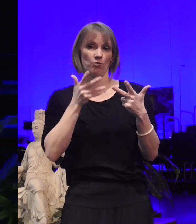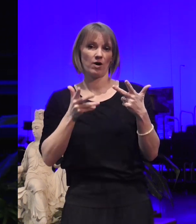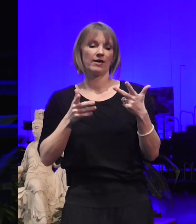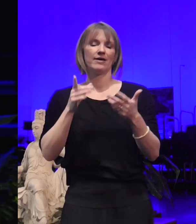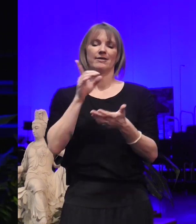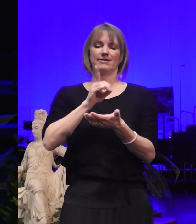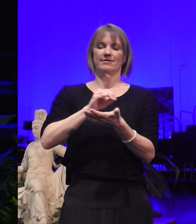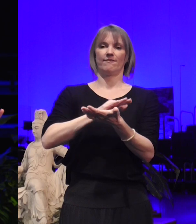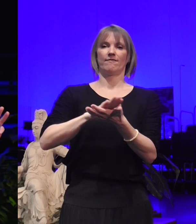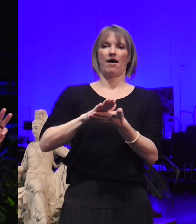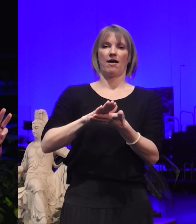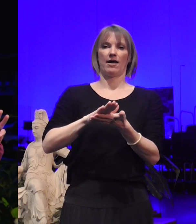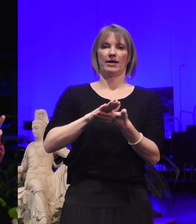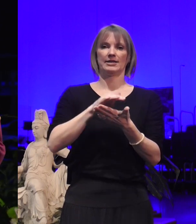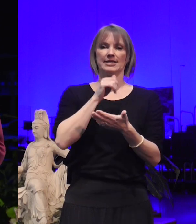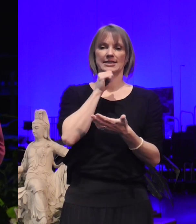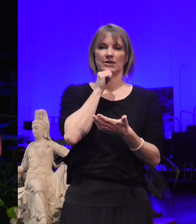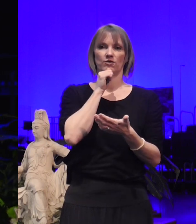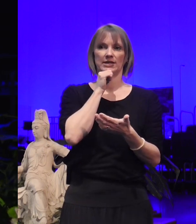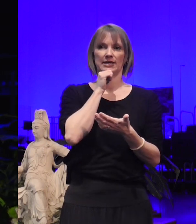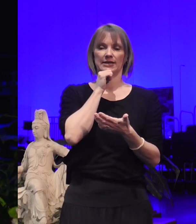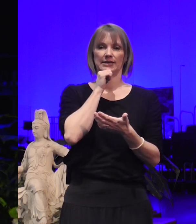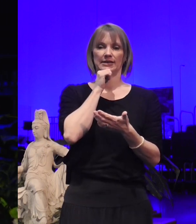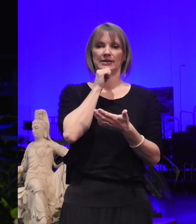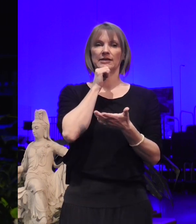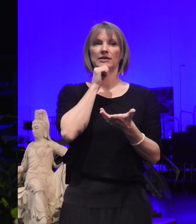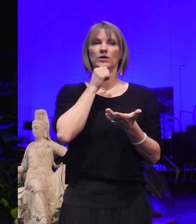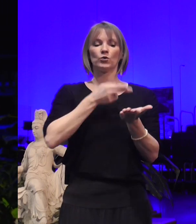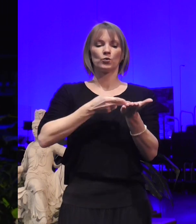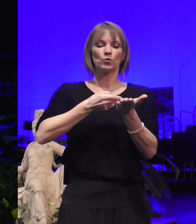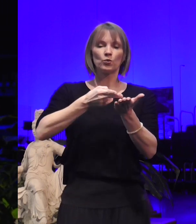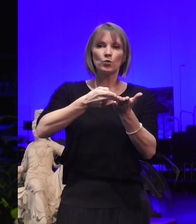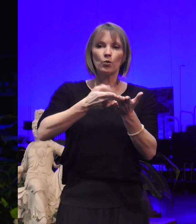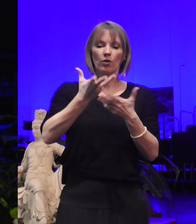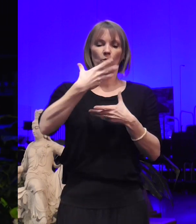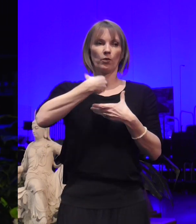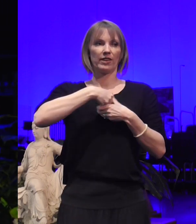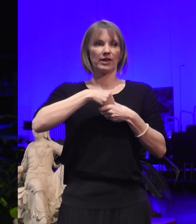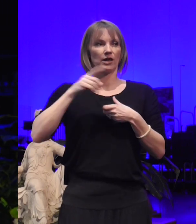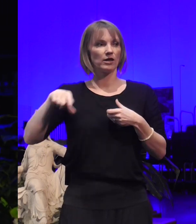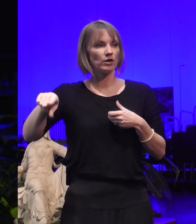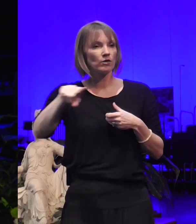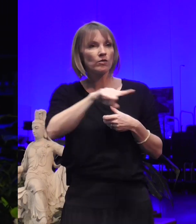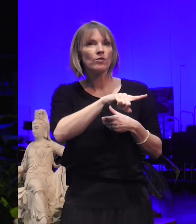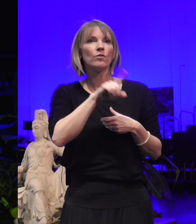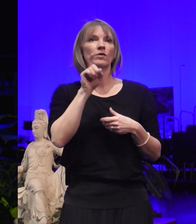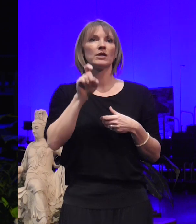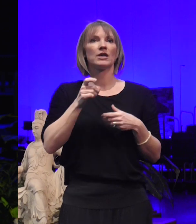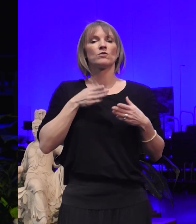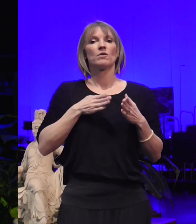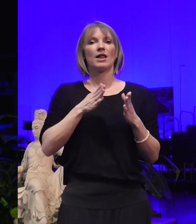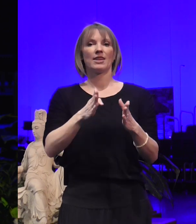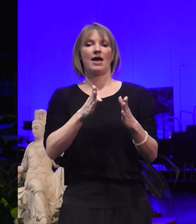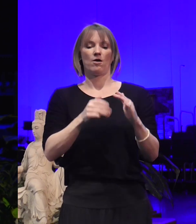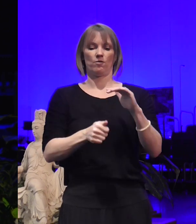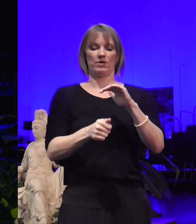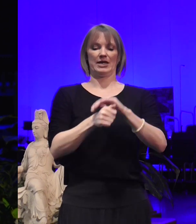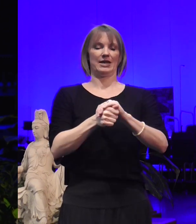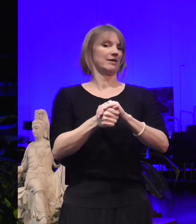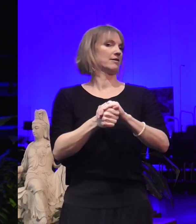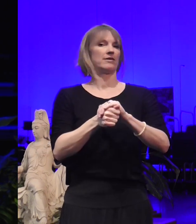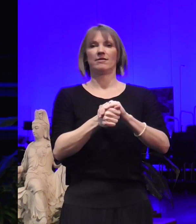divine secrets. It's that truth within you that we should allow to be hidden no